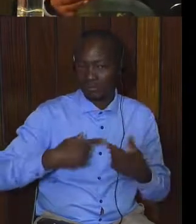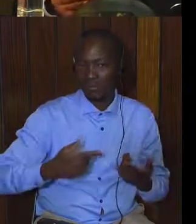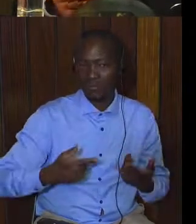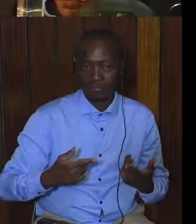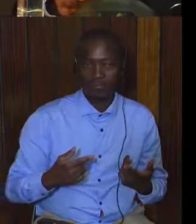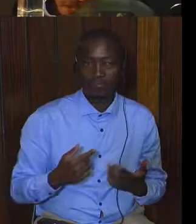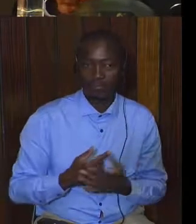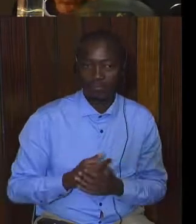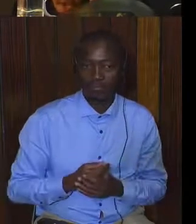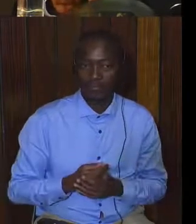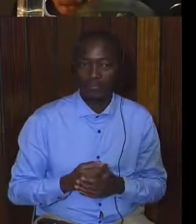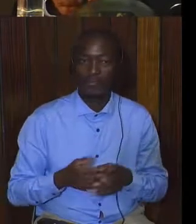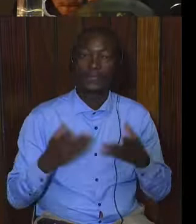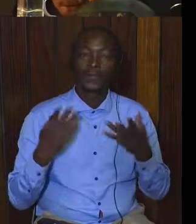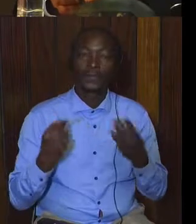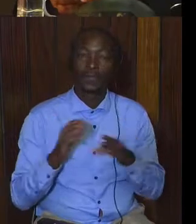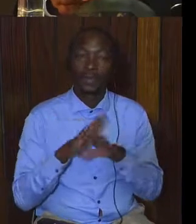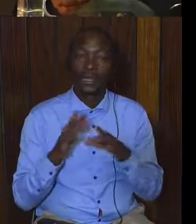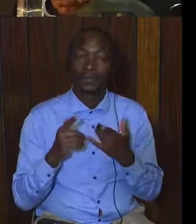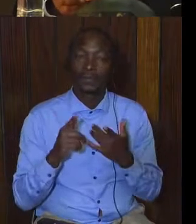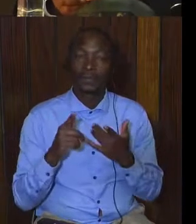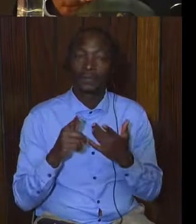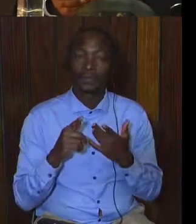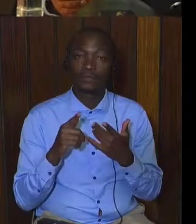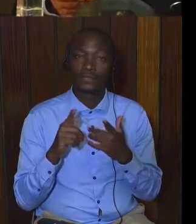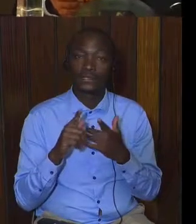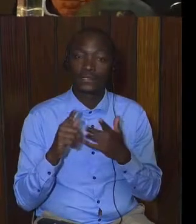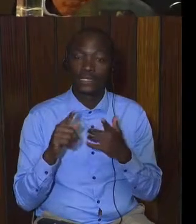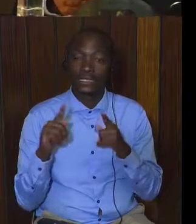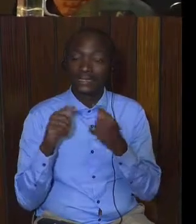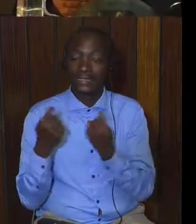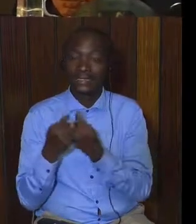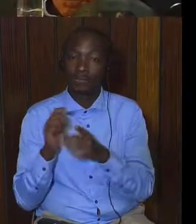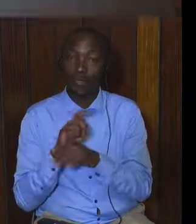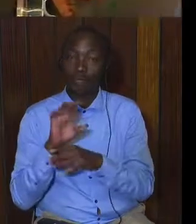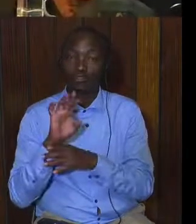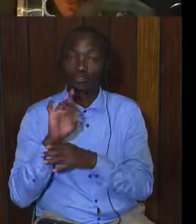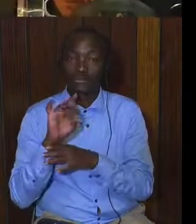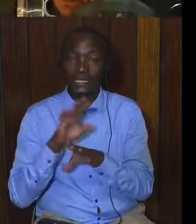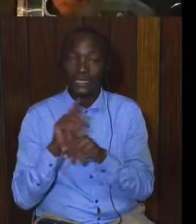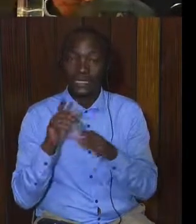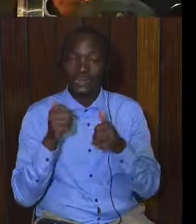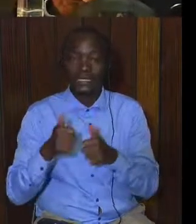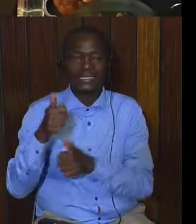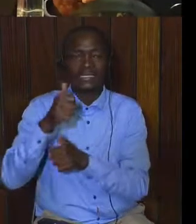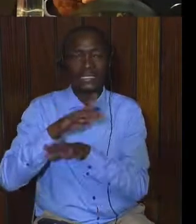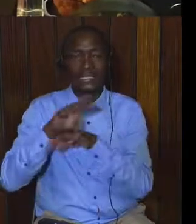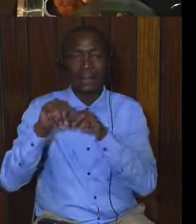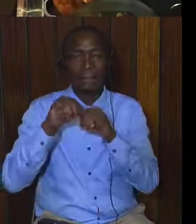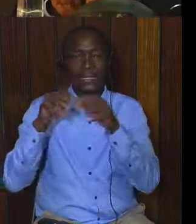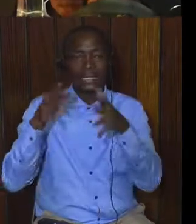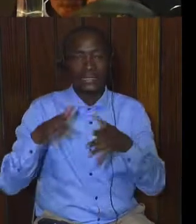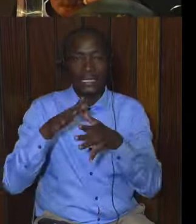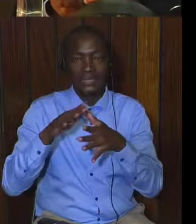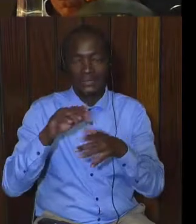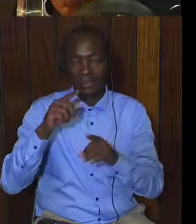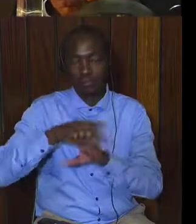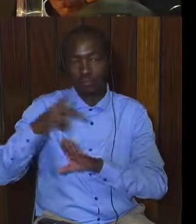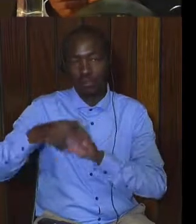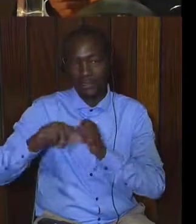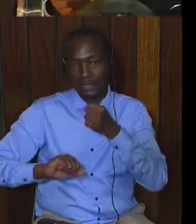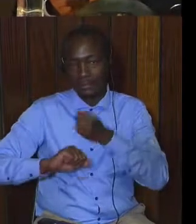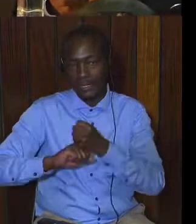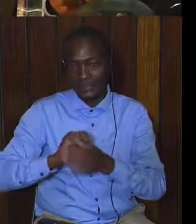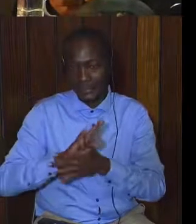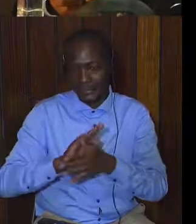the team on Tuesdays, that is the senior managers, the project managers, the support staff,